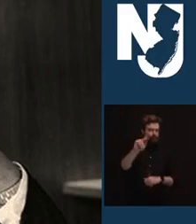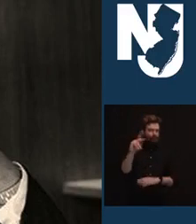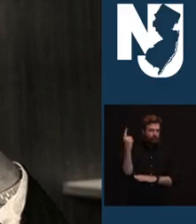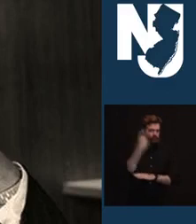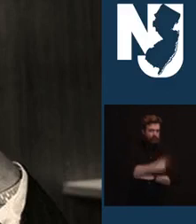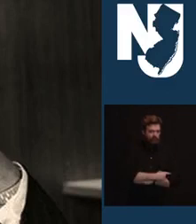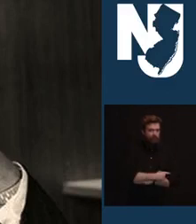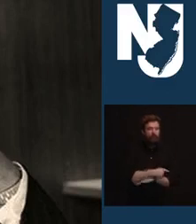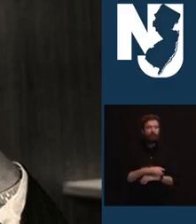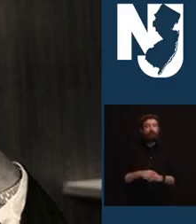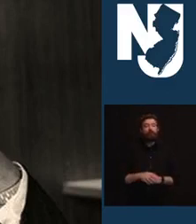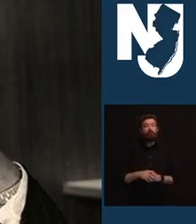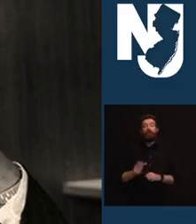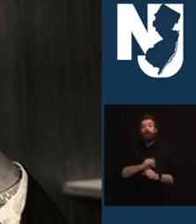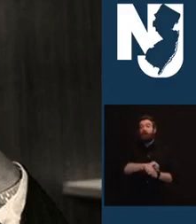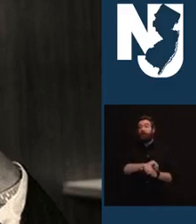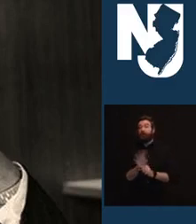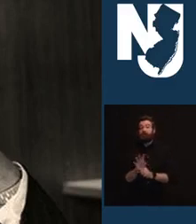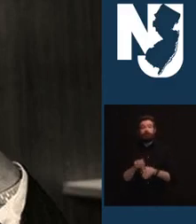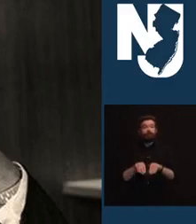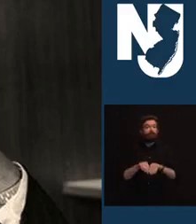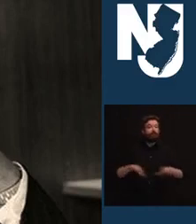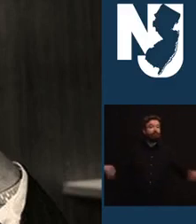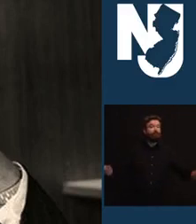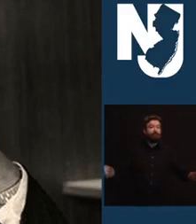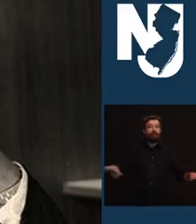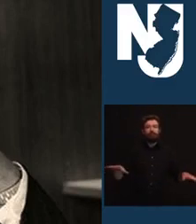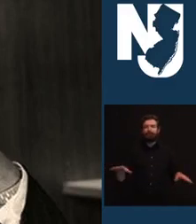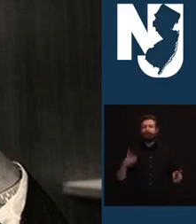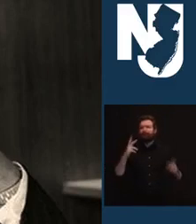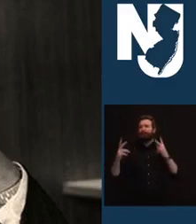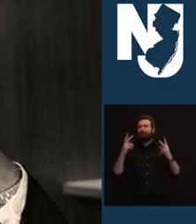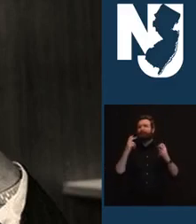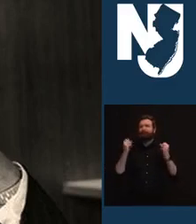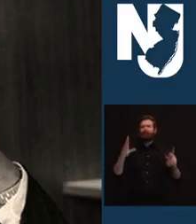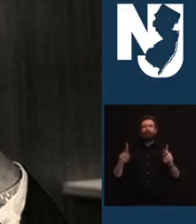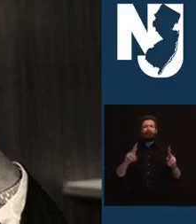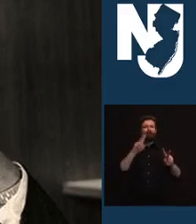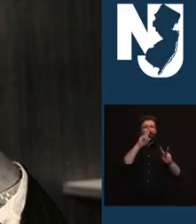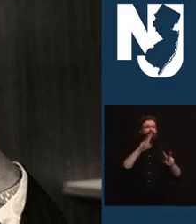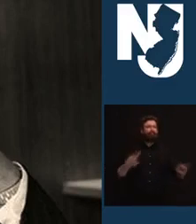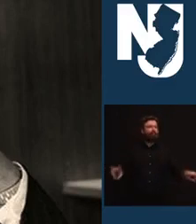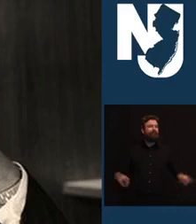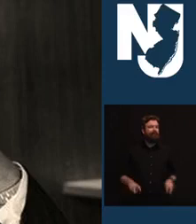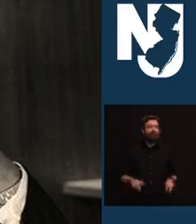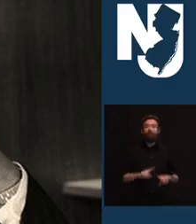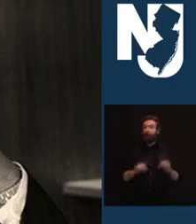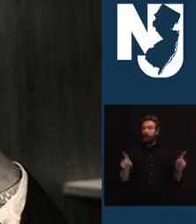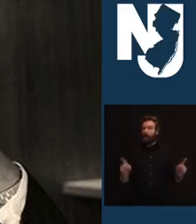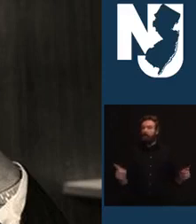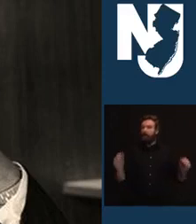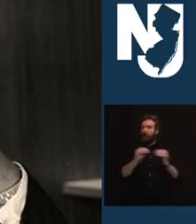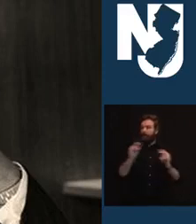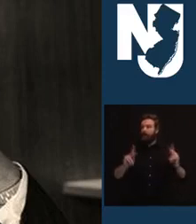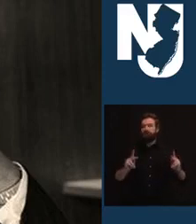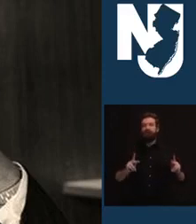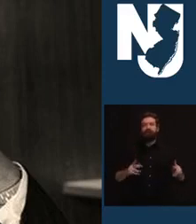of selfish behavior, but overall, we've seen far more selfless behavior across our